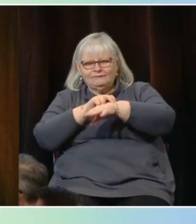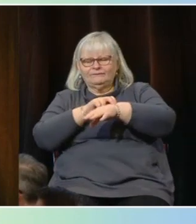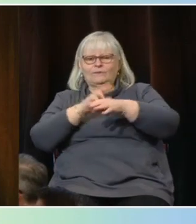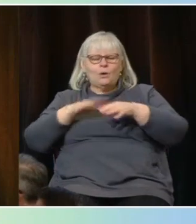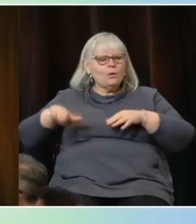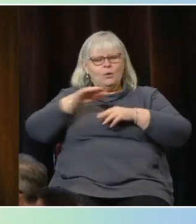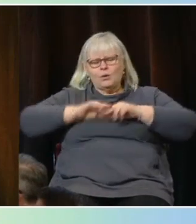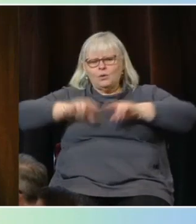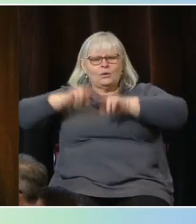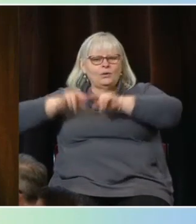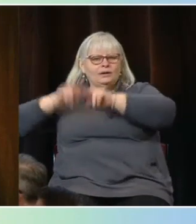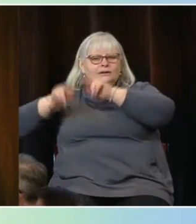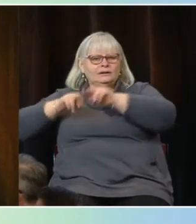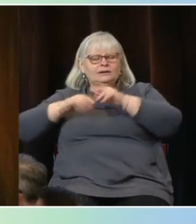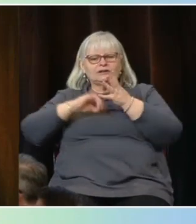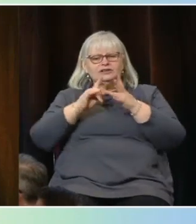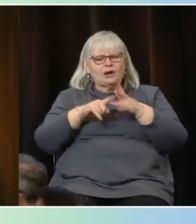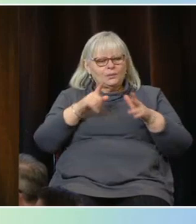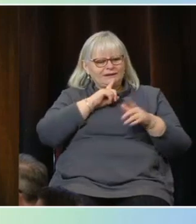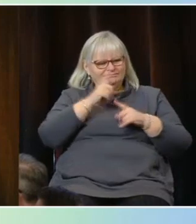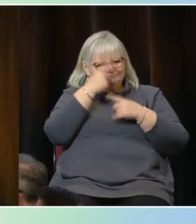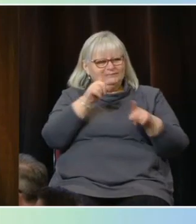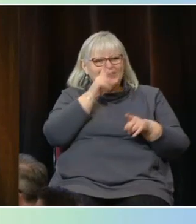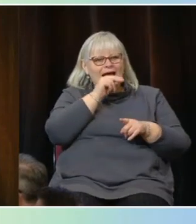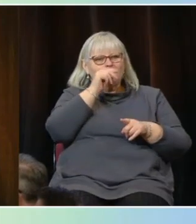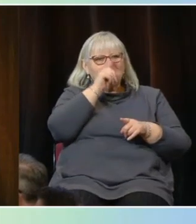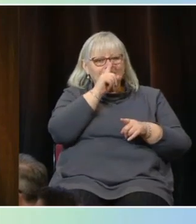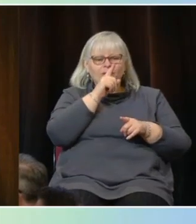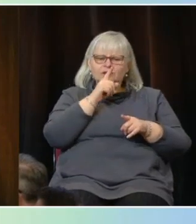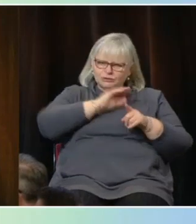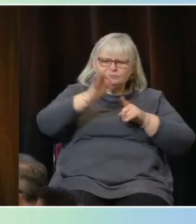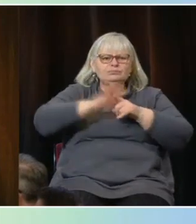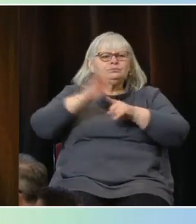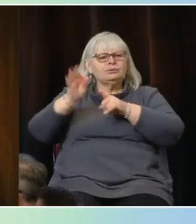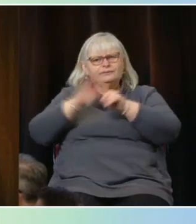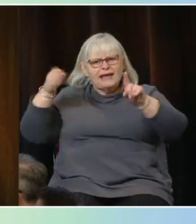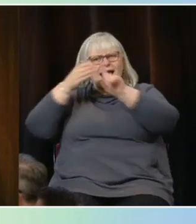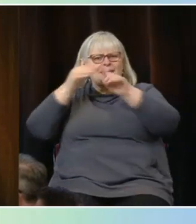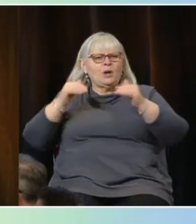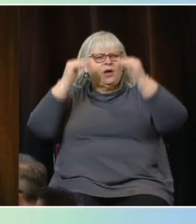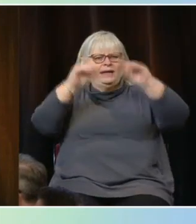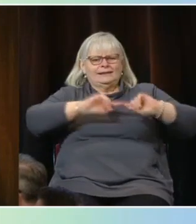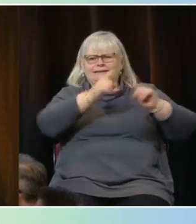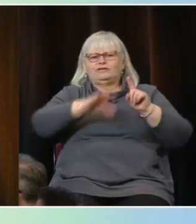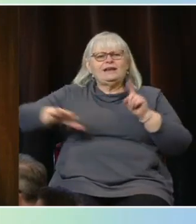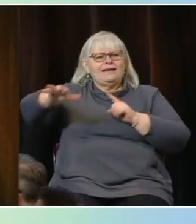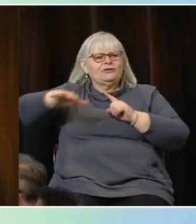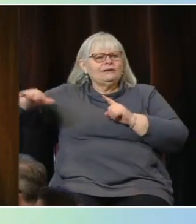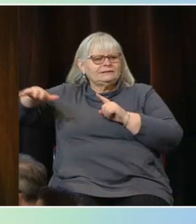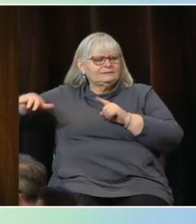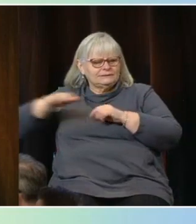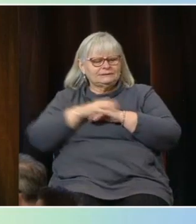and improve the quality of the signals we send to our young people about the skills and qualifications that will be needed into the future